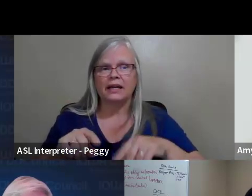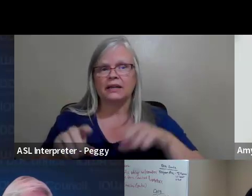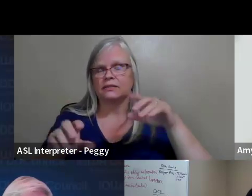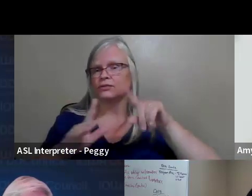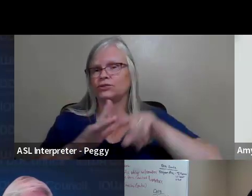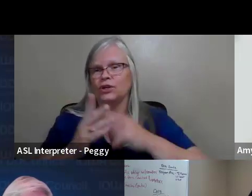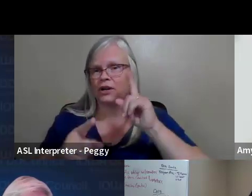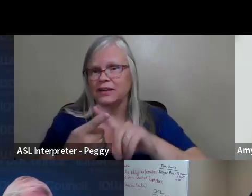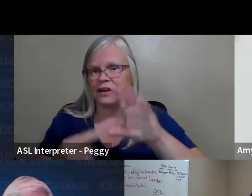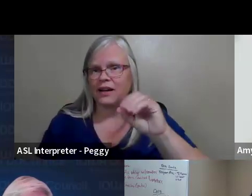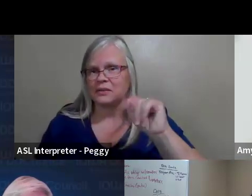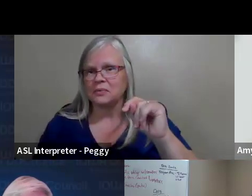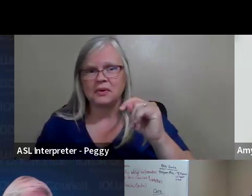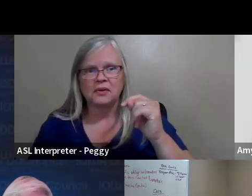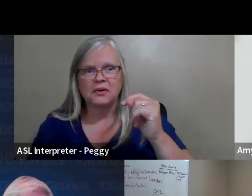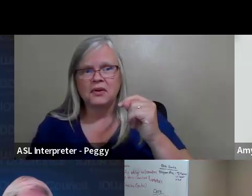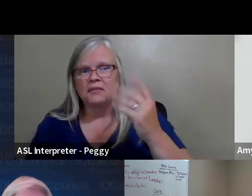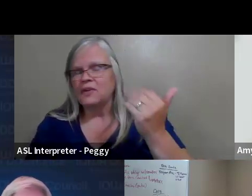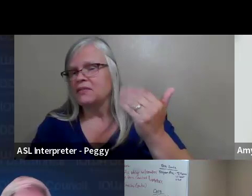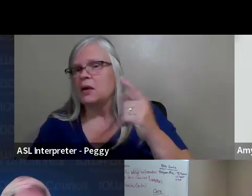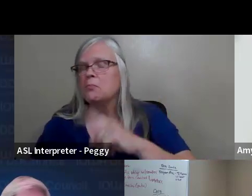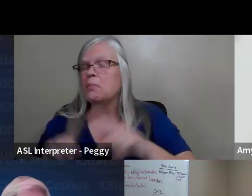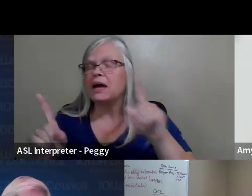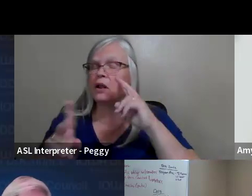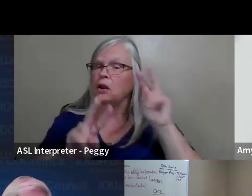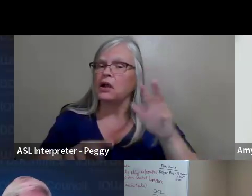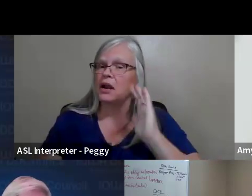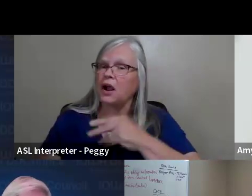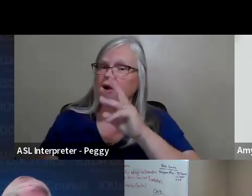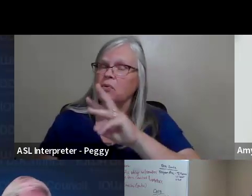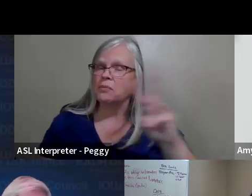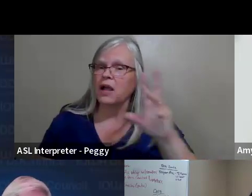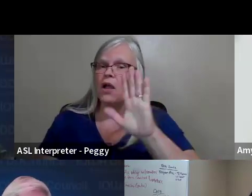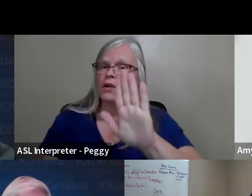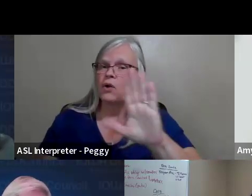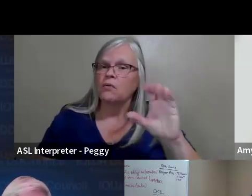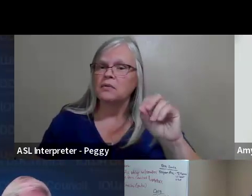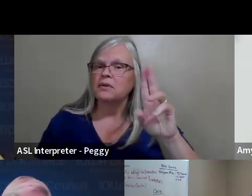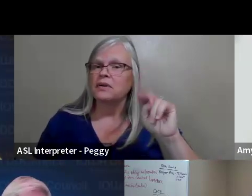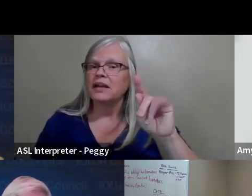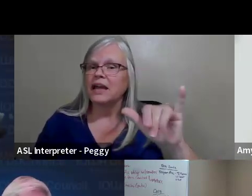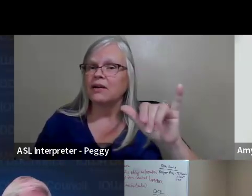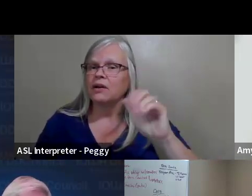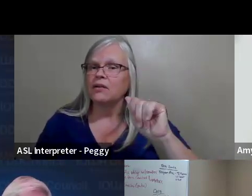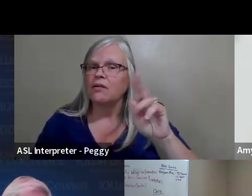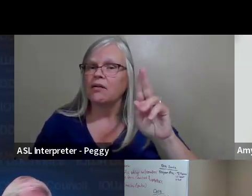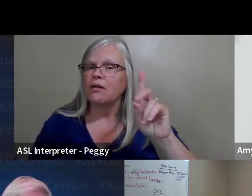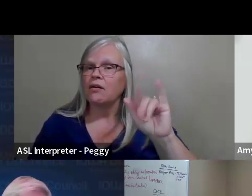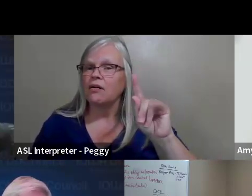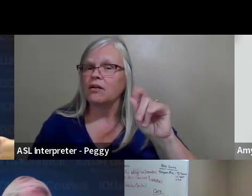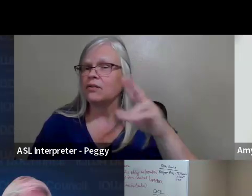but yeah, just encourage you to check our website and your county auditor for any other information.